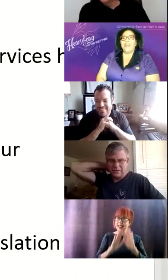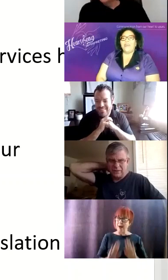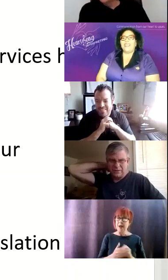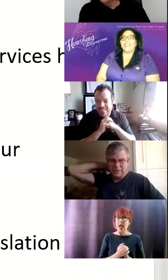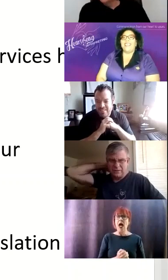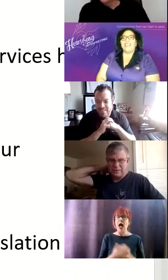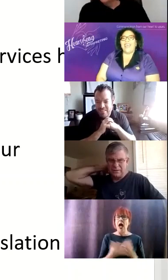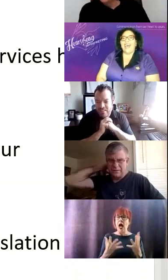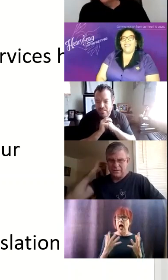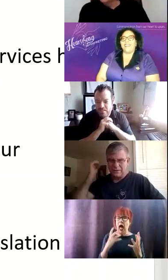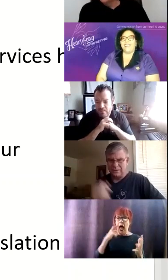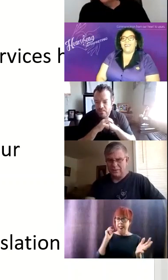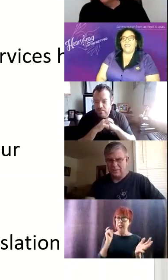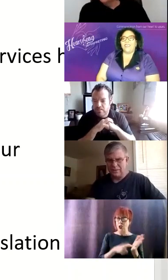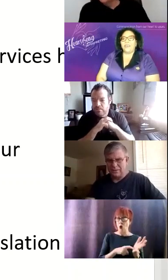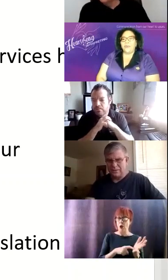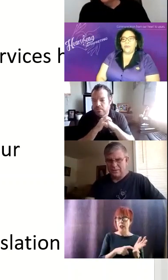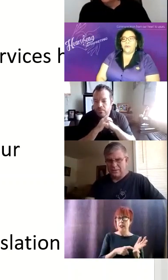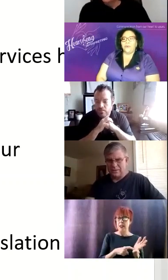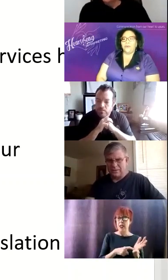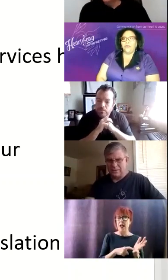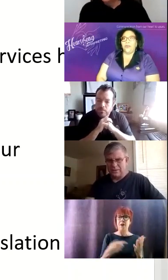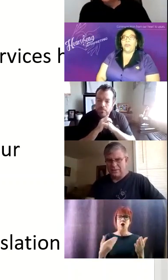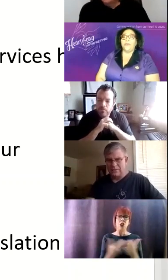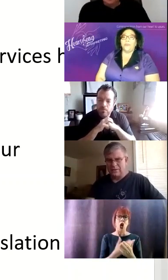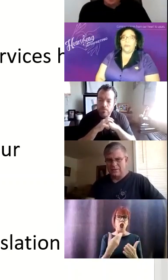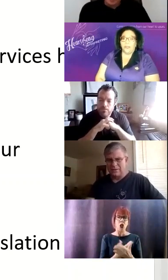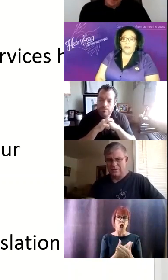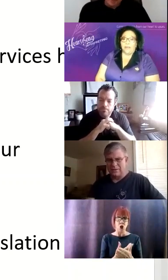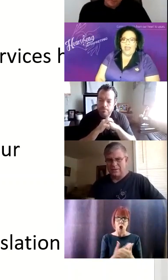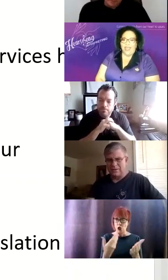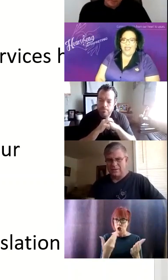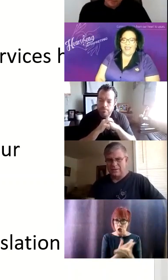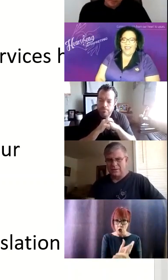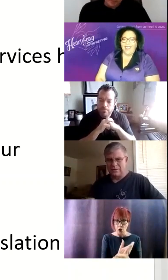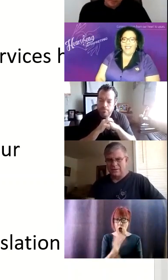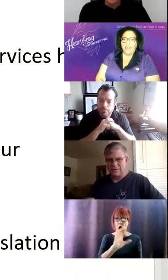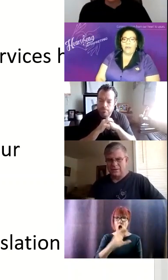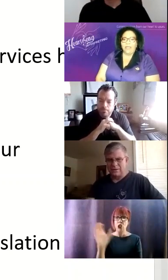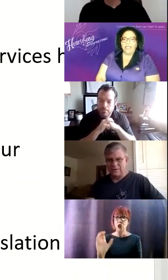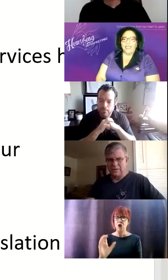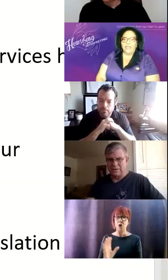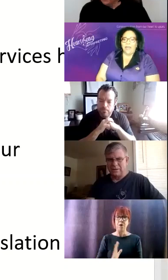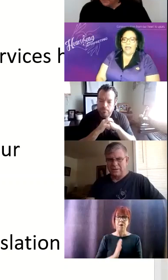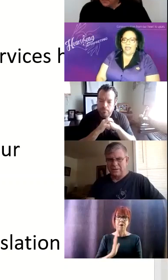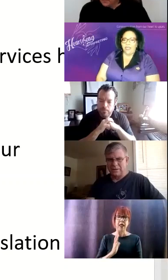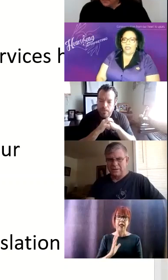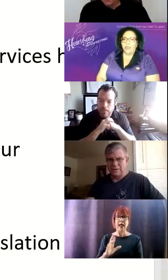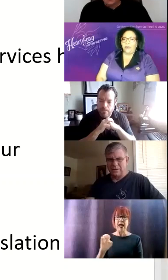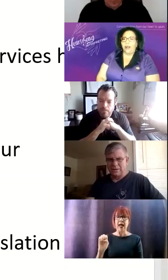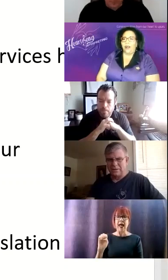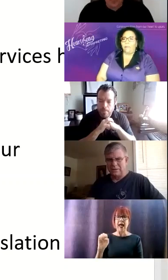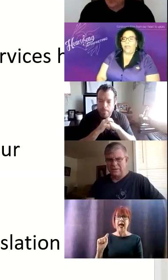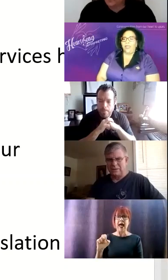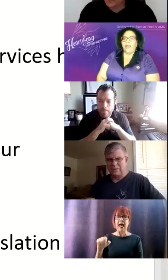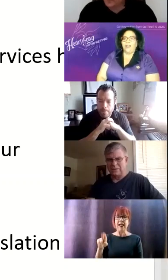I've noticed that there's a new Zoom etiquette that we really need to pay attention